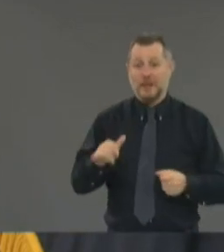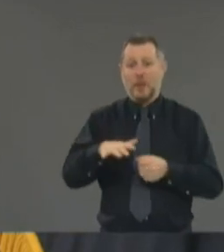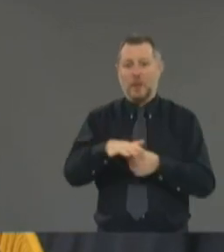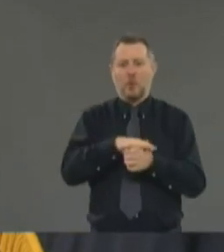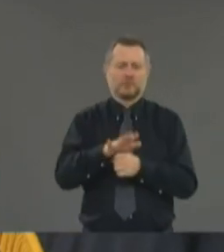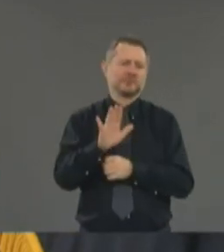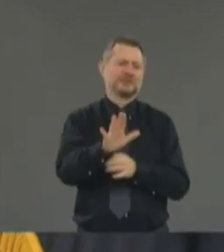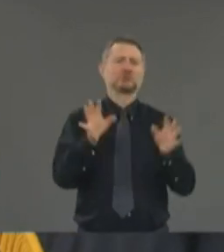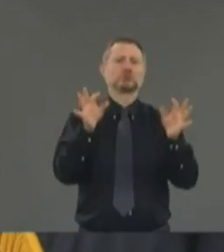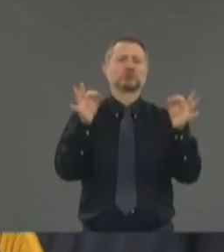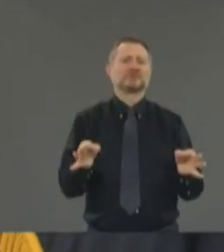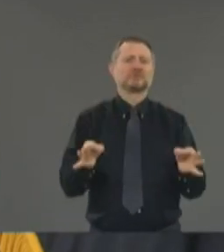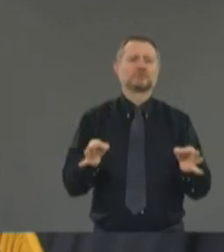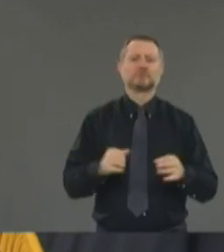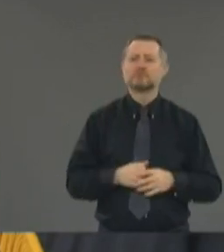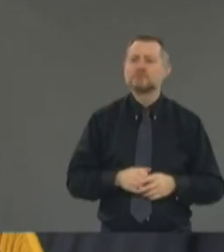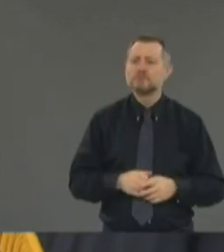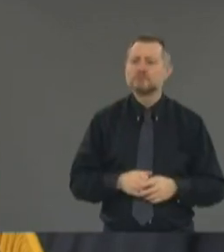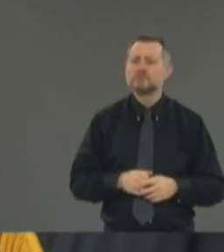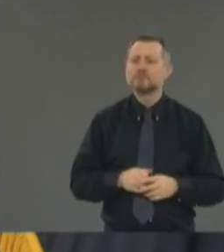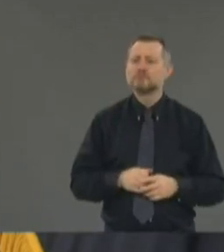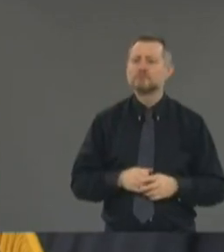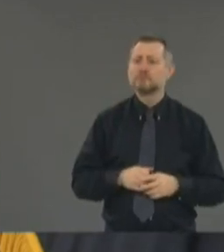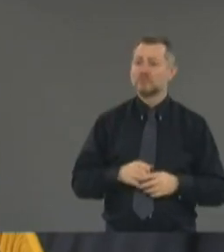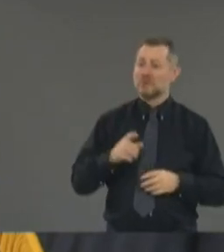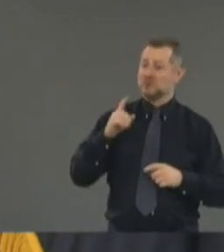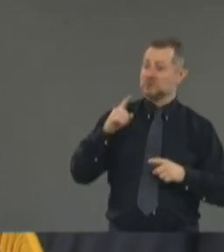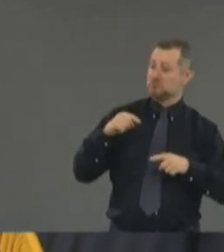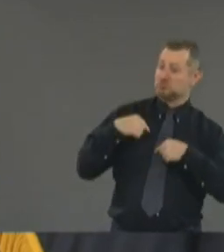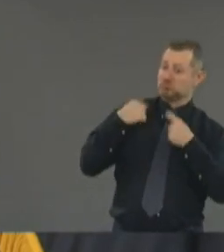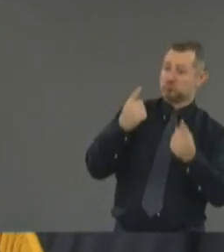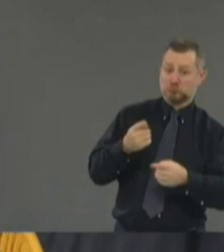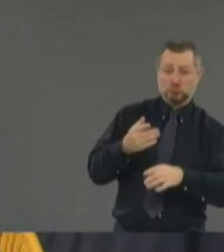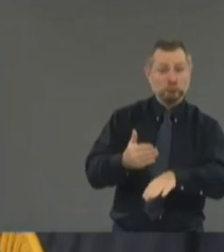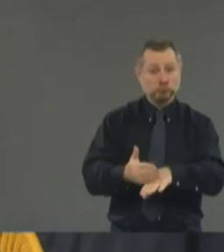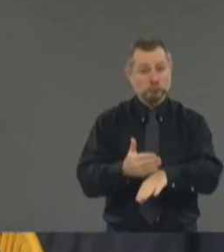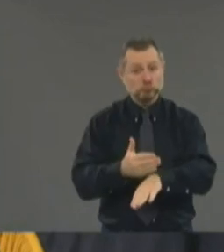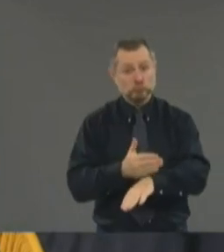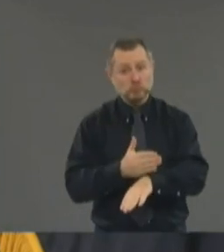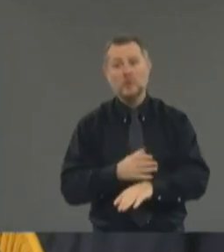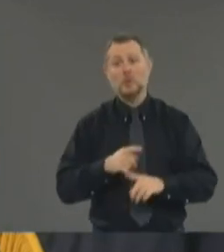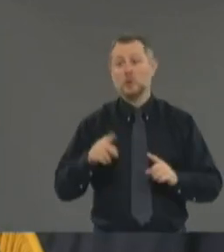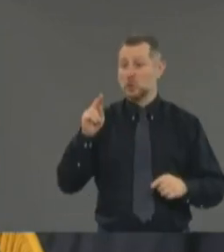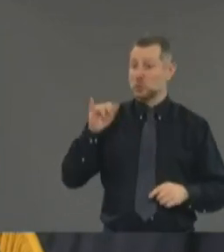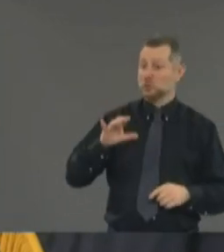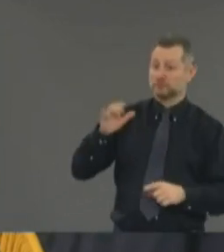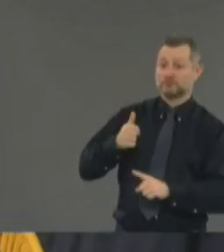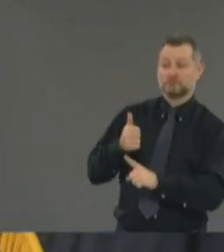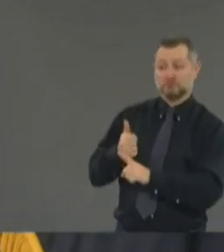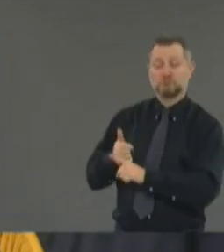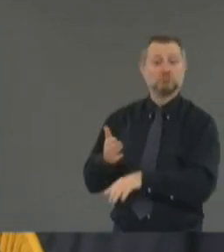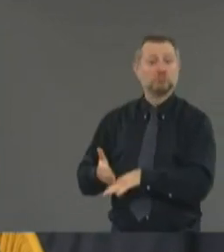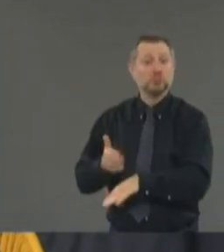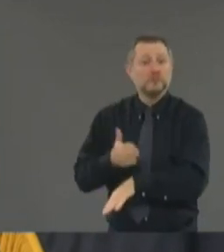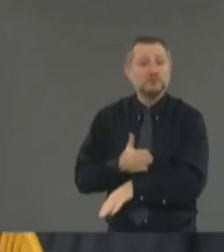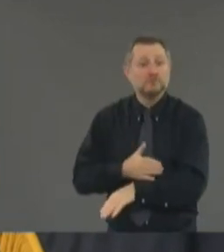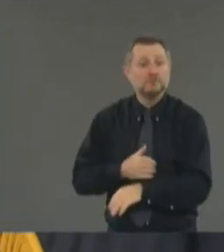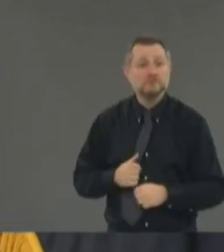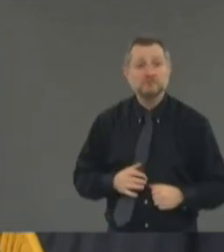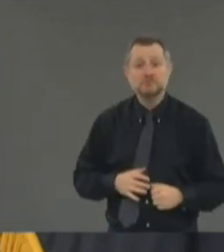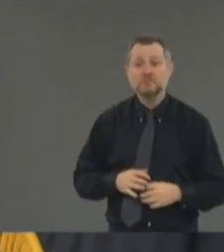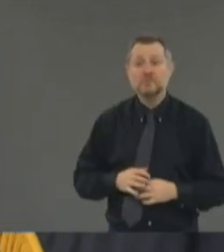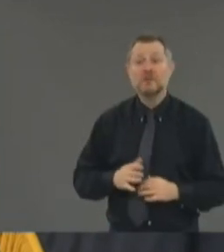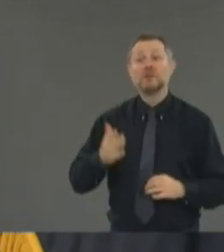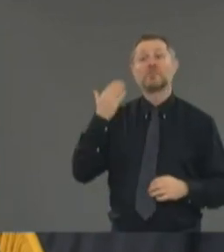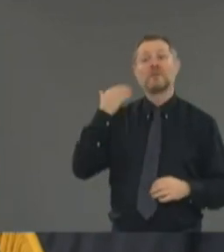And look, it has been better over the past few days. You look at New York City. looting. It was on the edge of